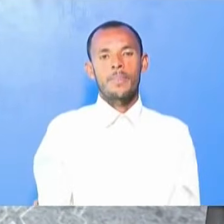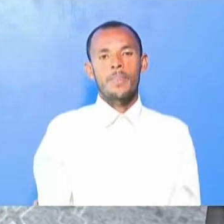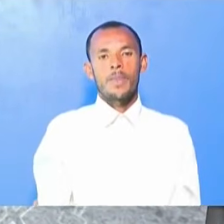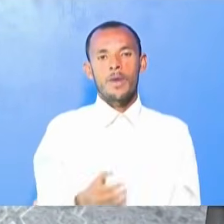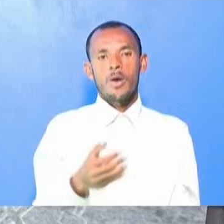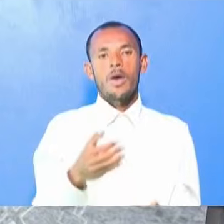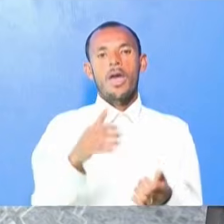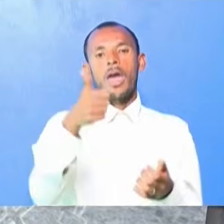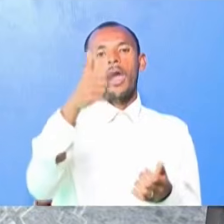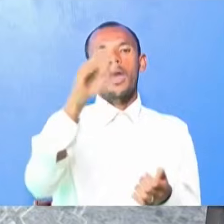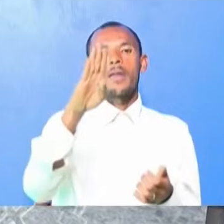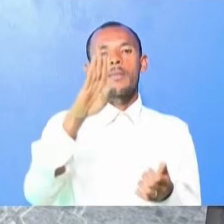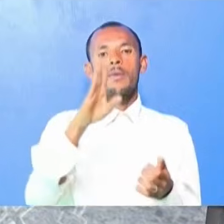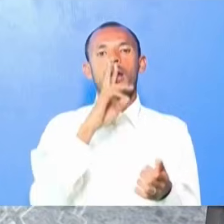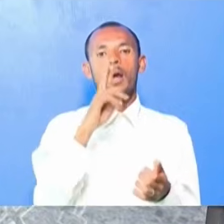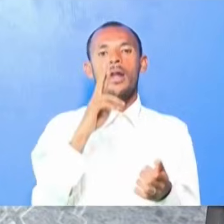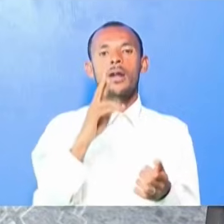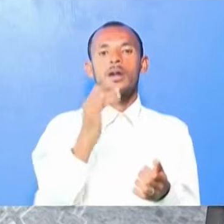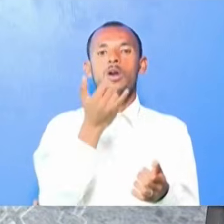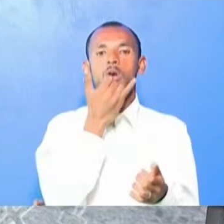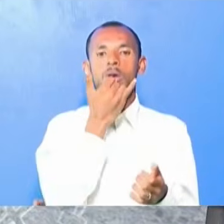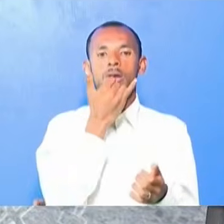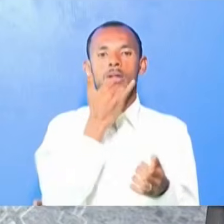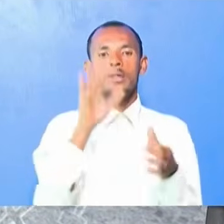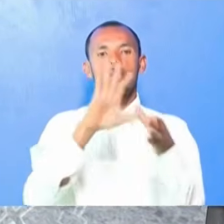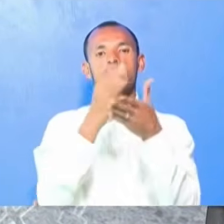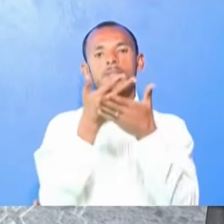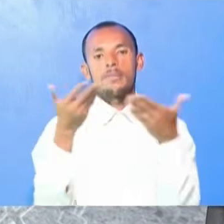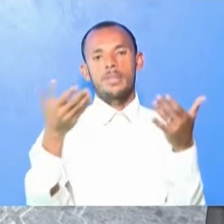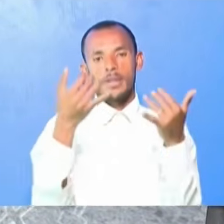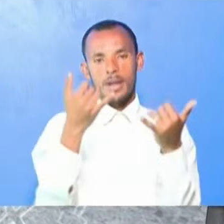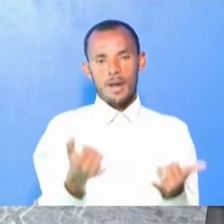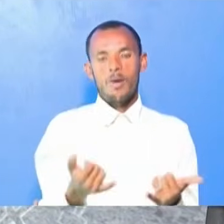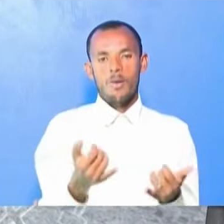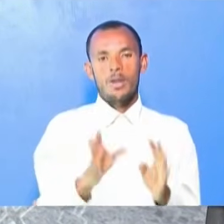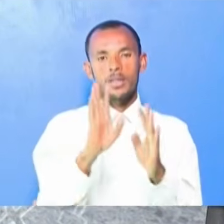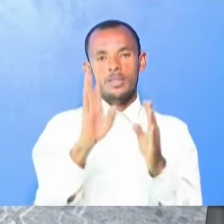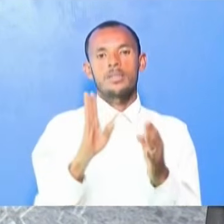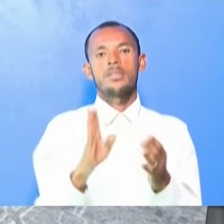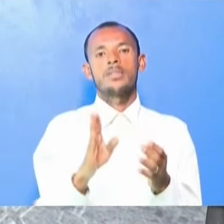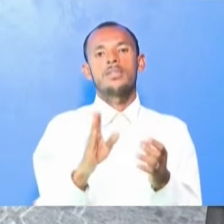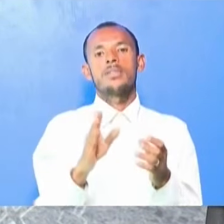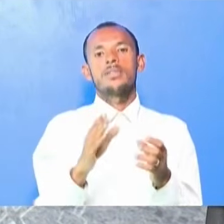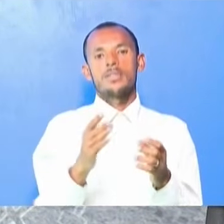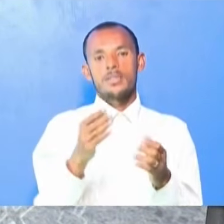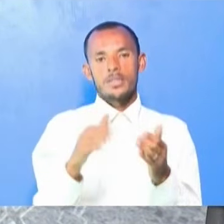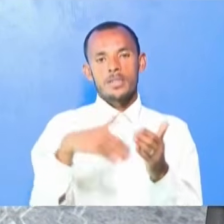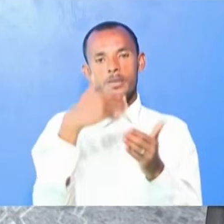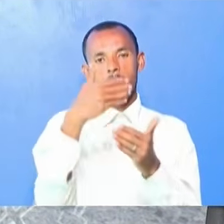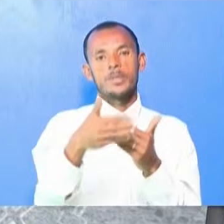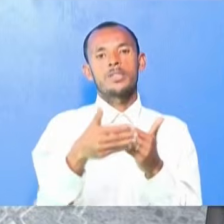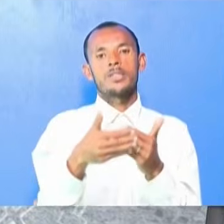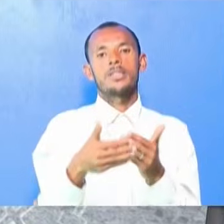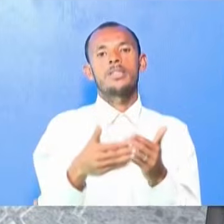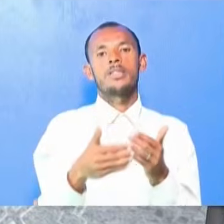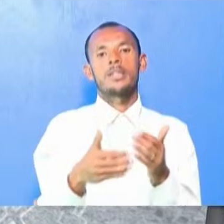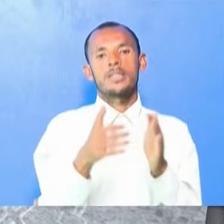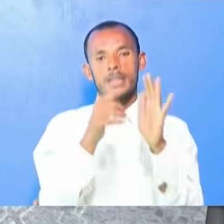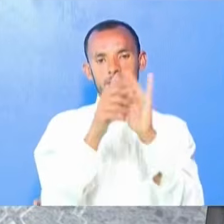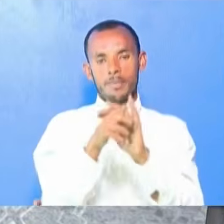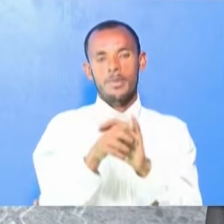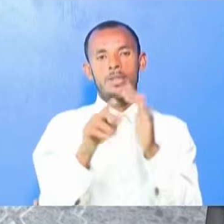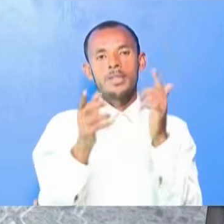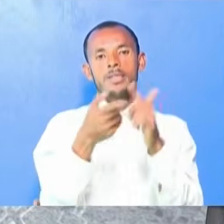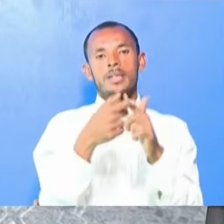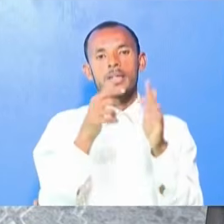while A and B are wrong statements. Now, let's proceed to next example, second example.